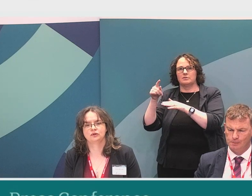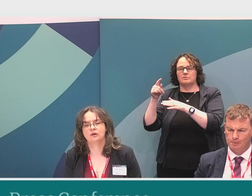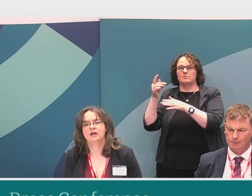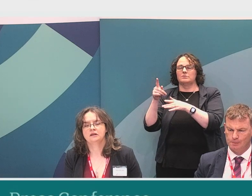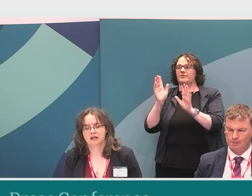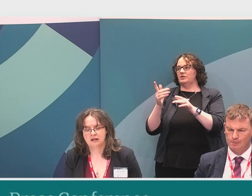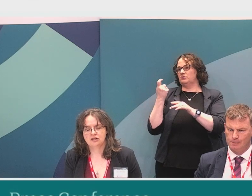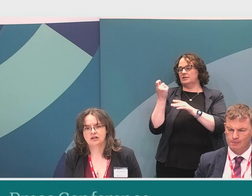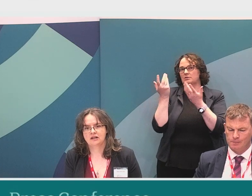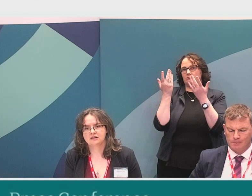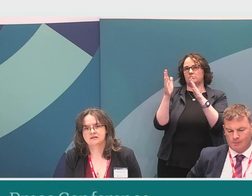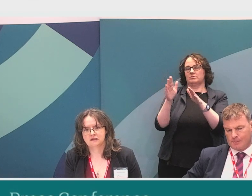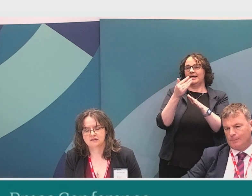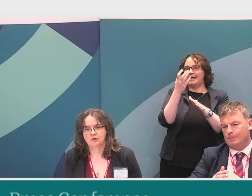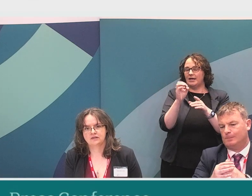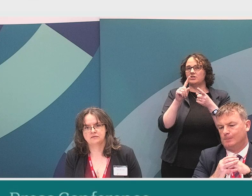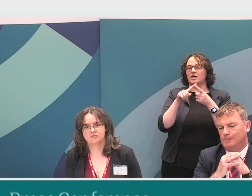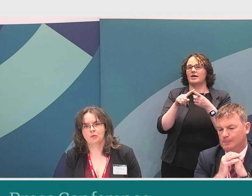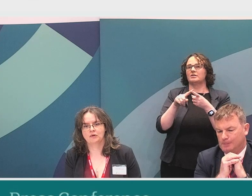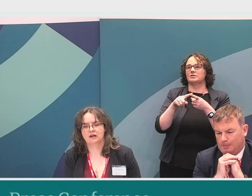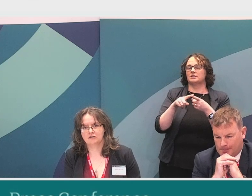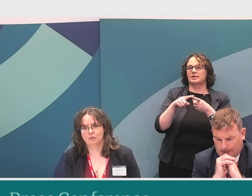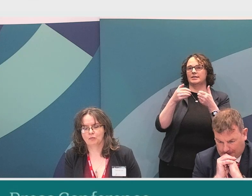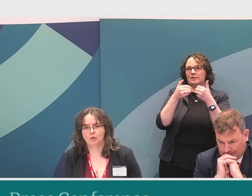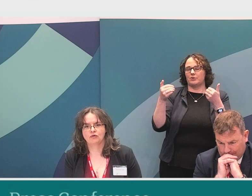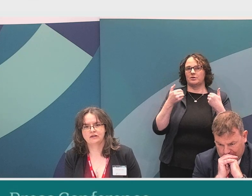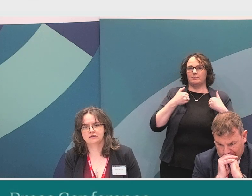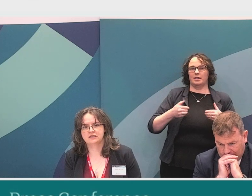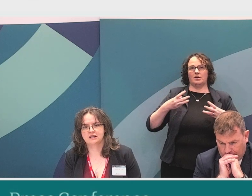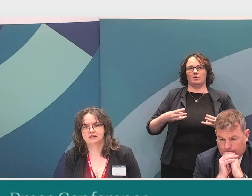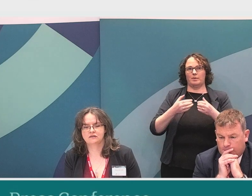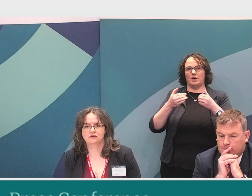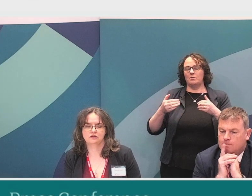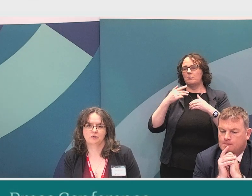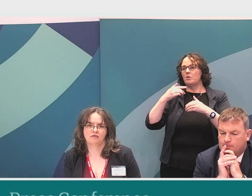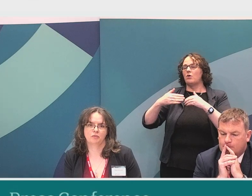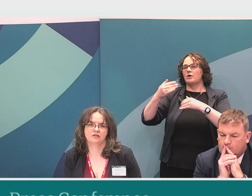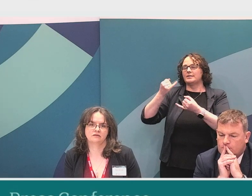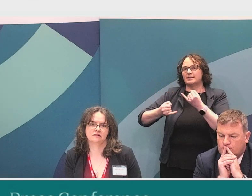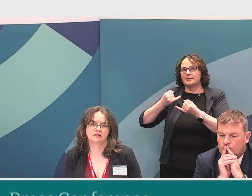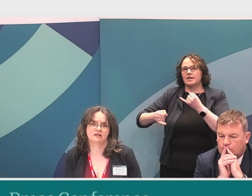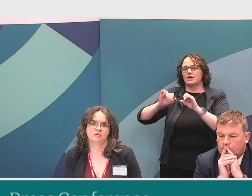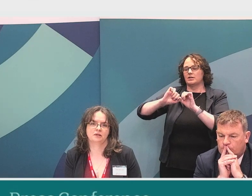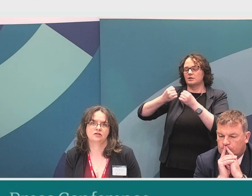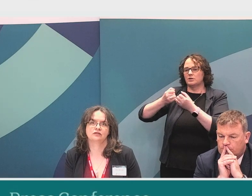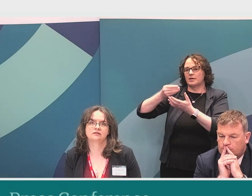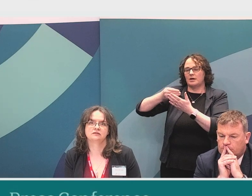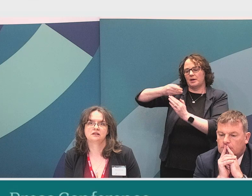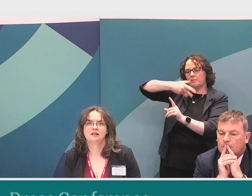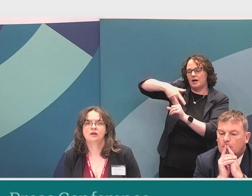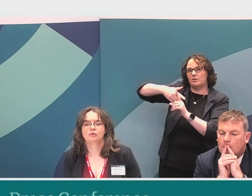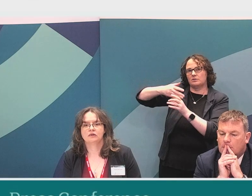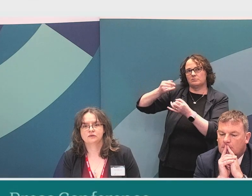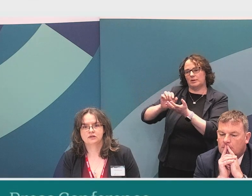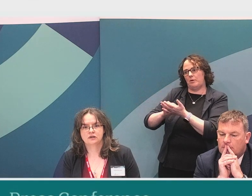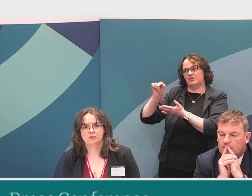you age and sex breakdowns. We're going to have more granular detail on socio-demographic breakdowns in the next publication.